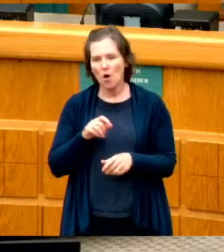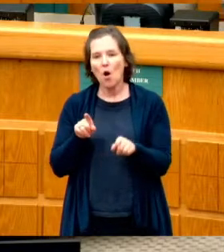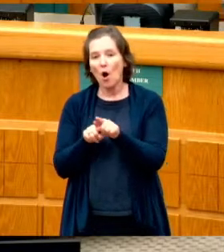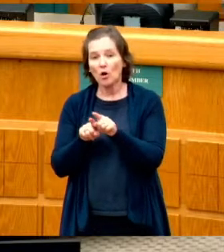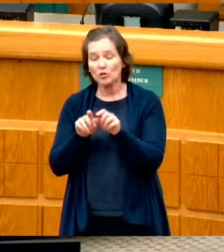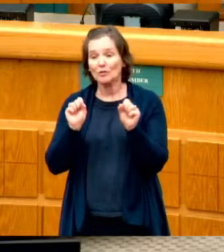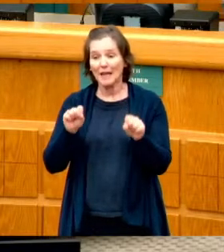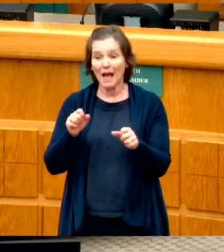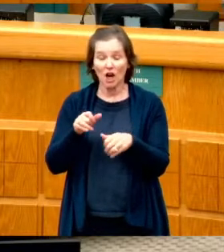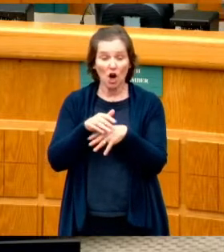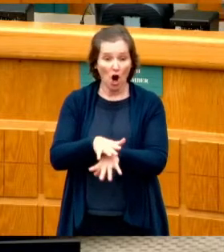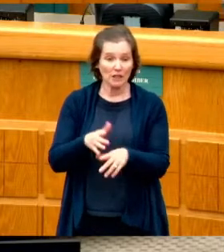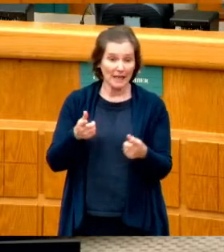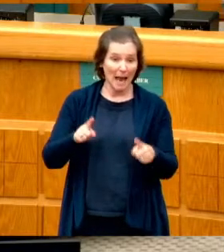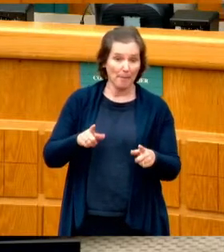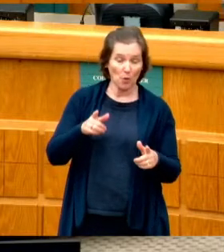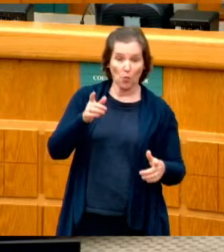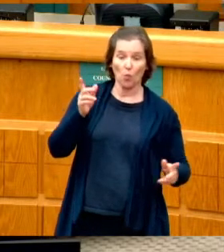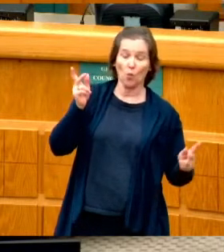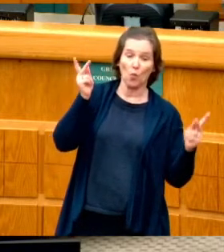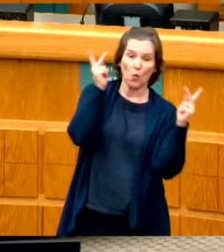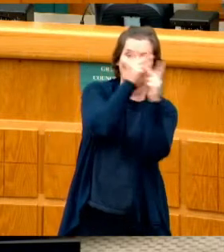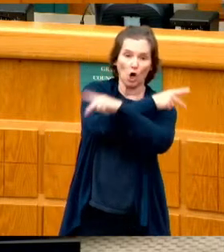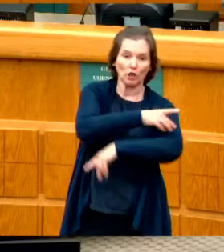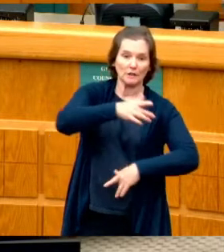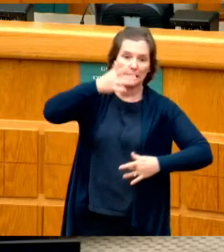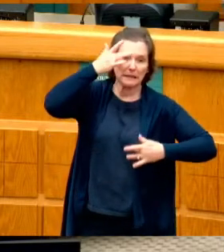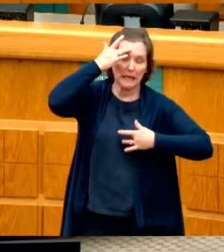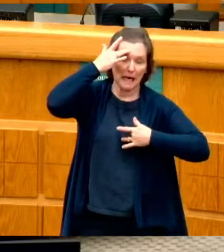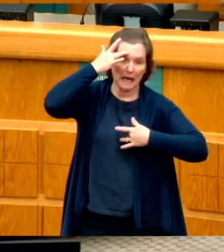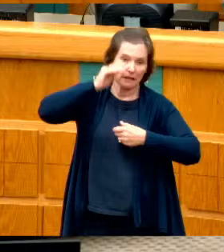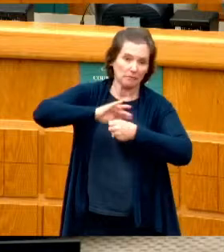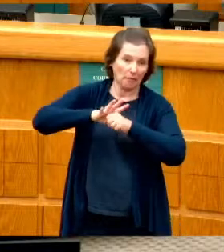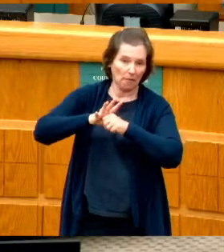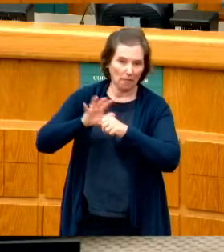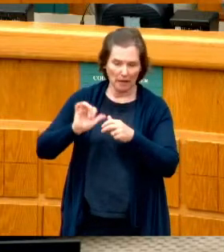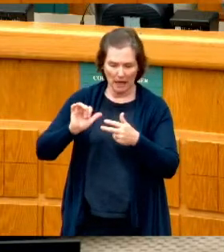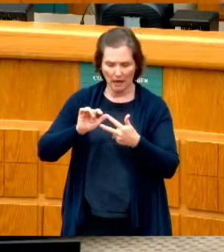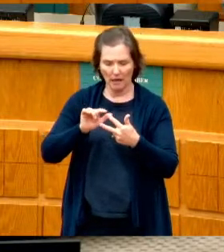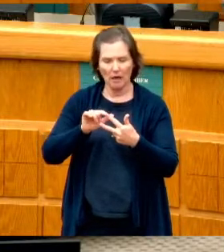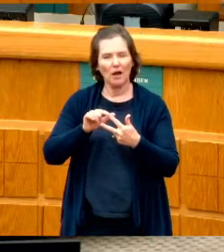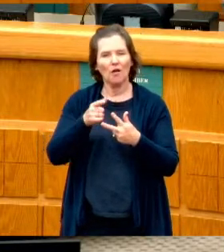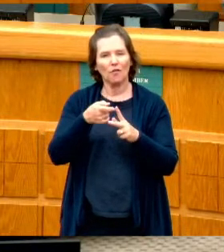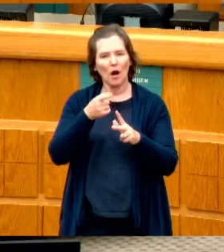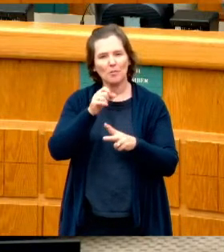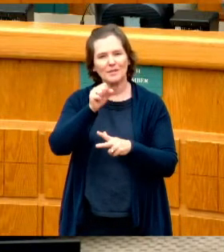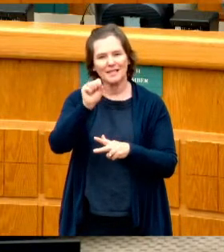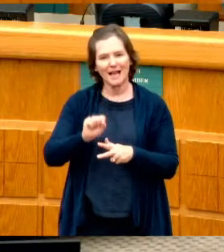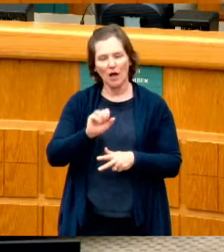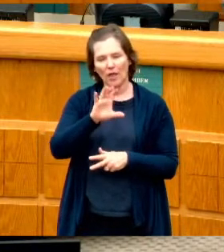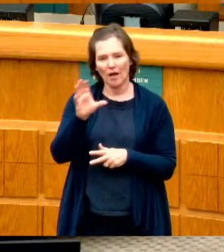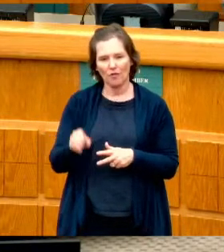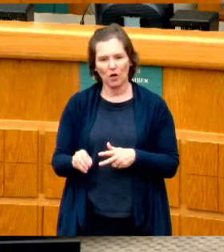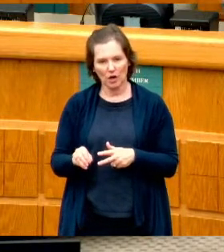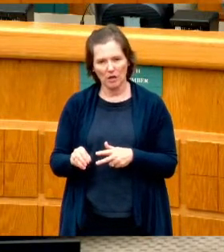in people, like the B1351 from South Africa, and now even the